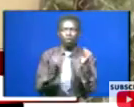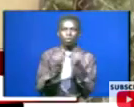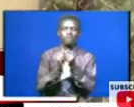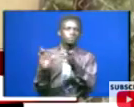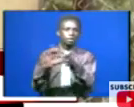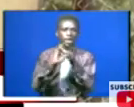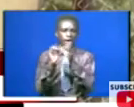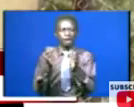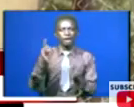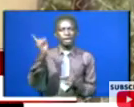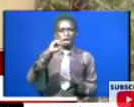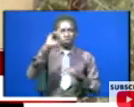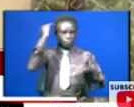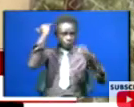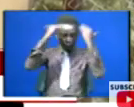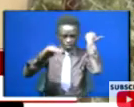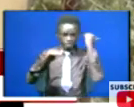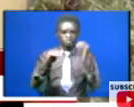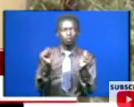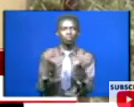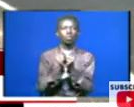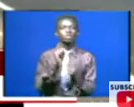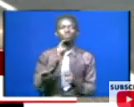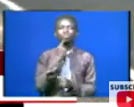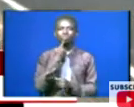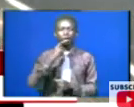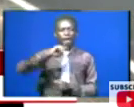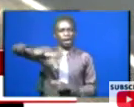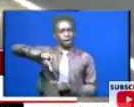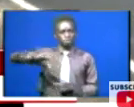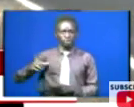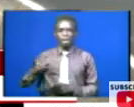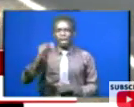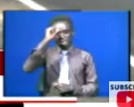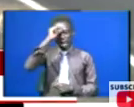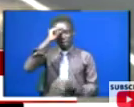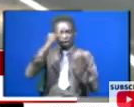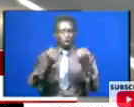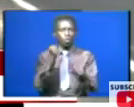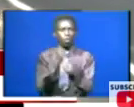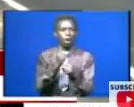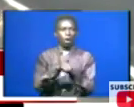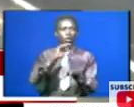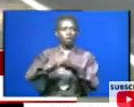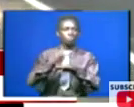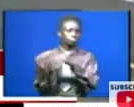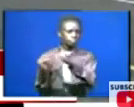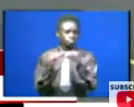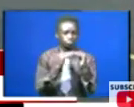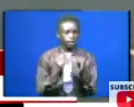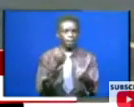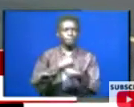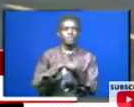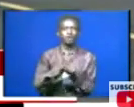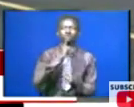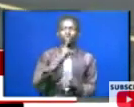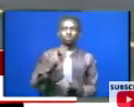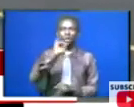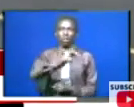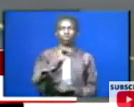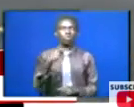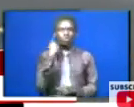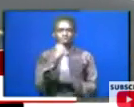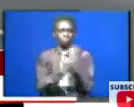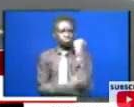Nairobi and Turkana County government, is working on modalities to ensure that the vulnerable households